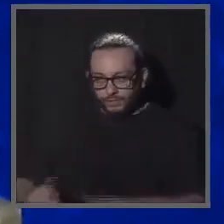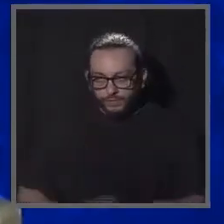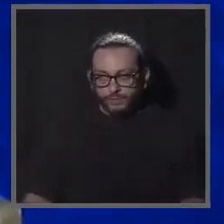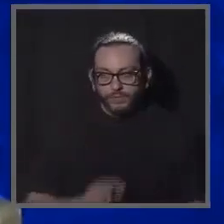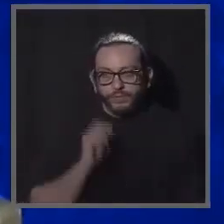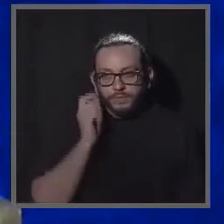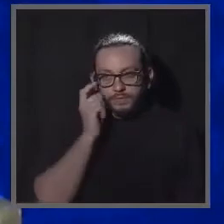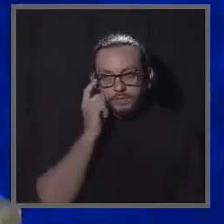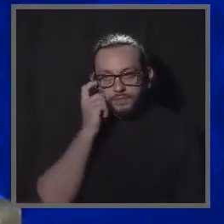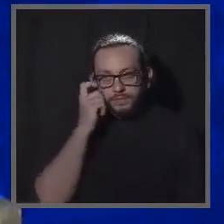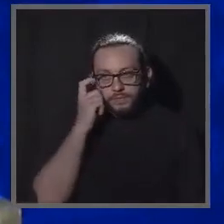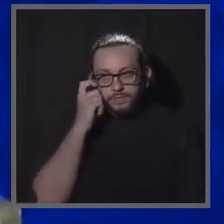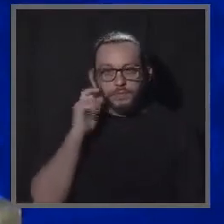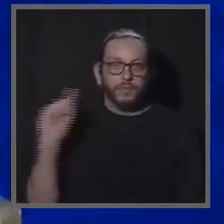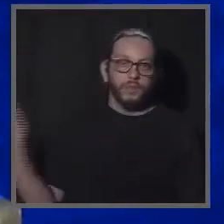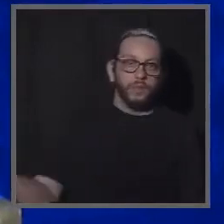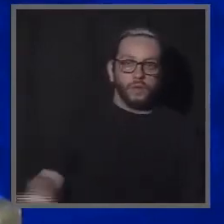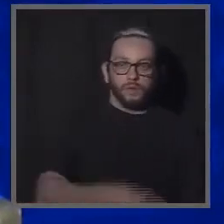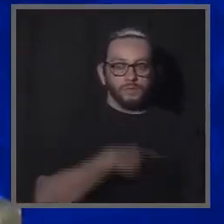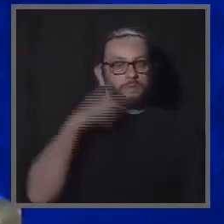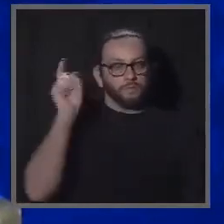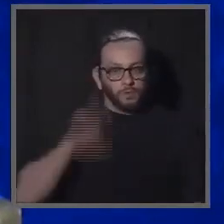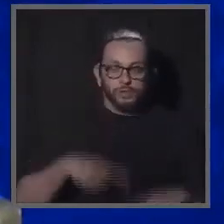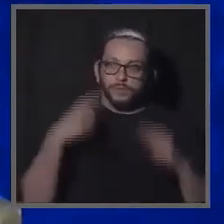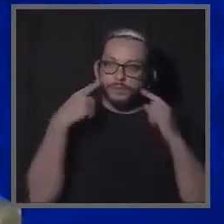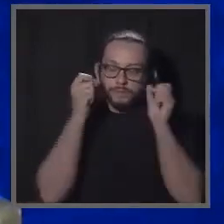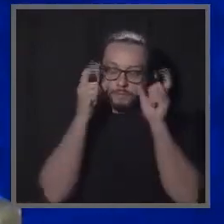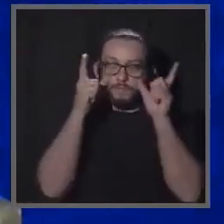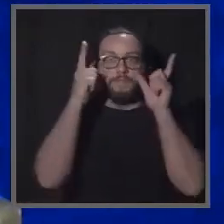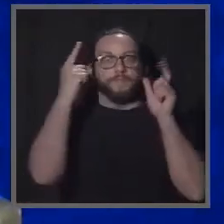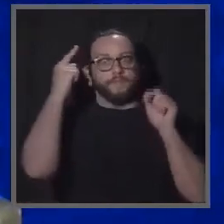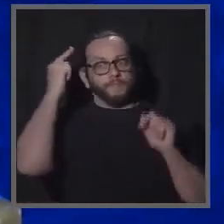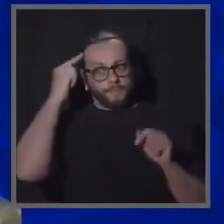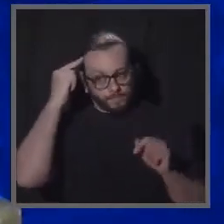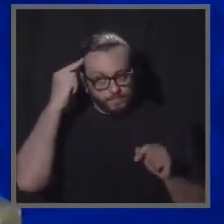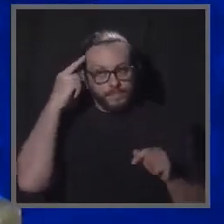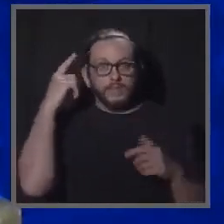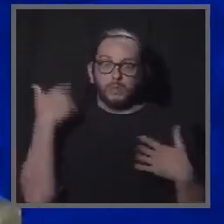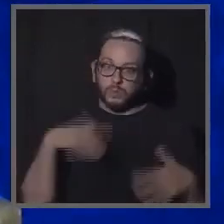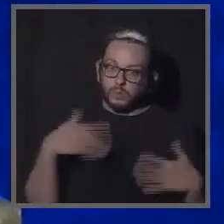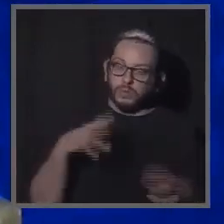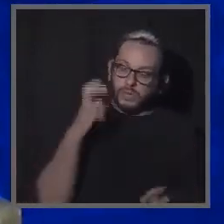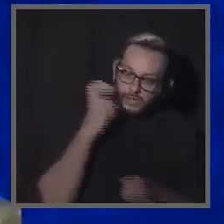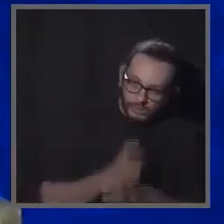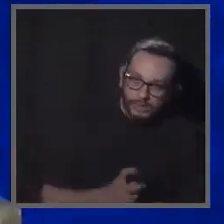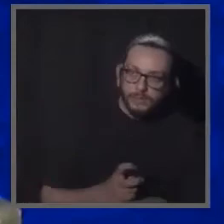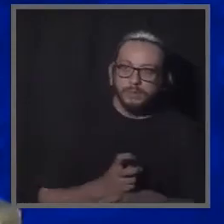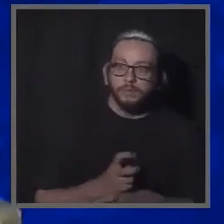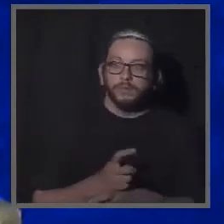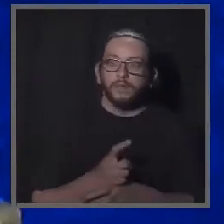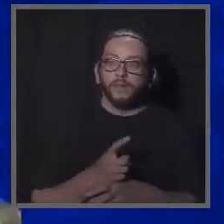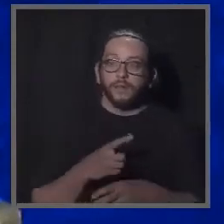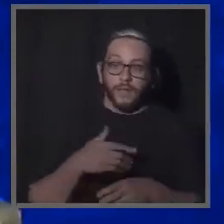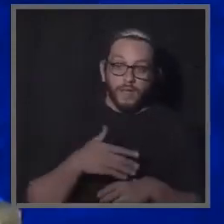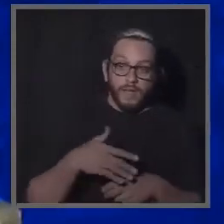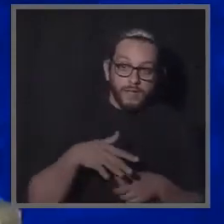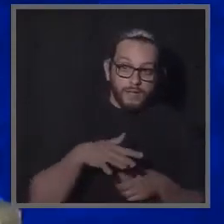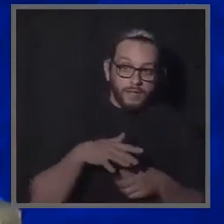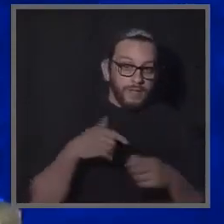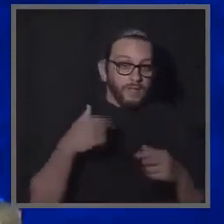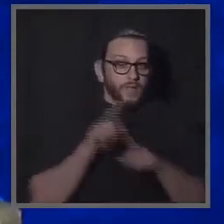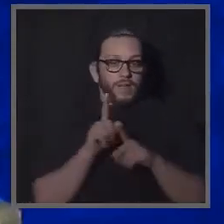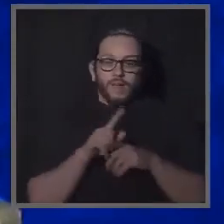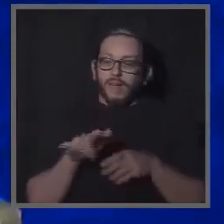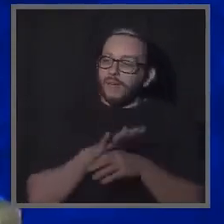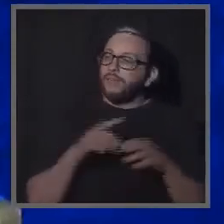being aware that this is more risk-taking, that we are going to exit our comfort zones, that we need to